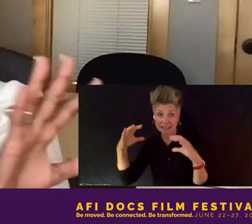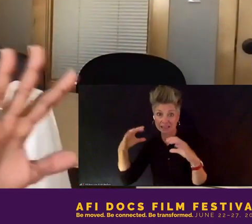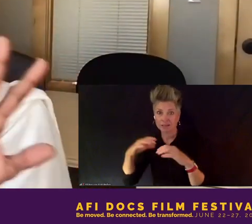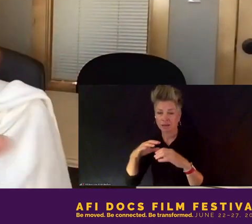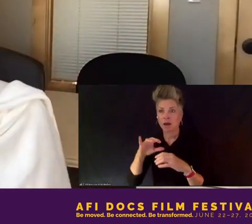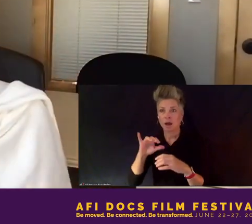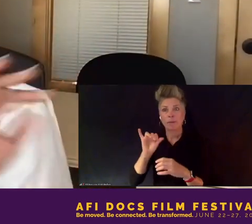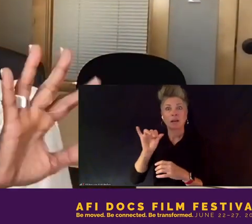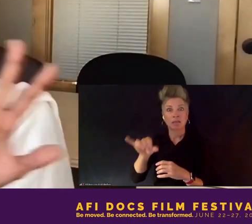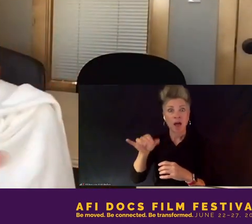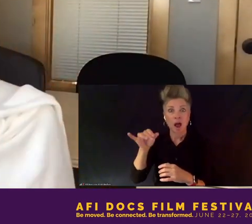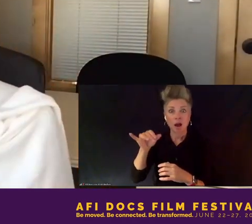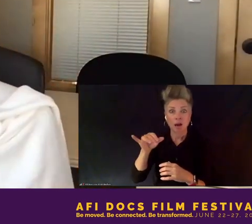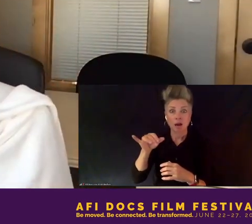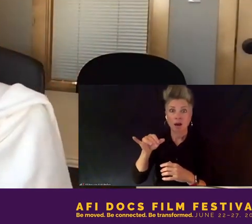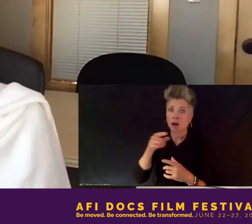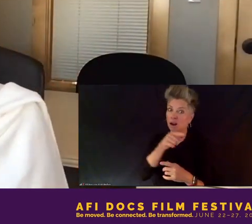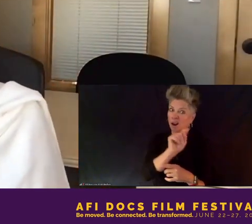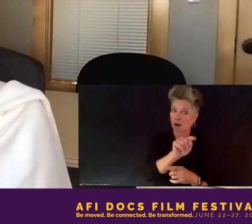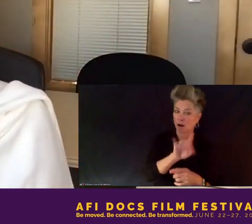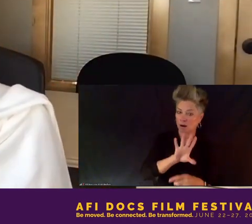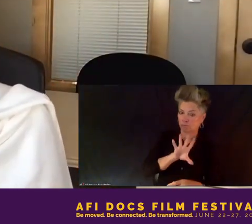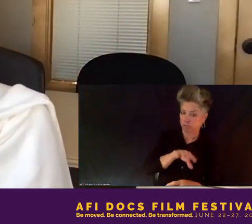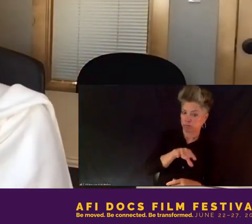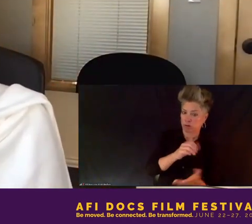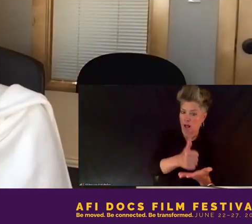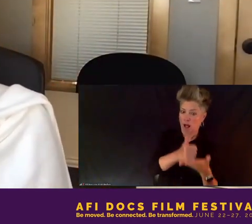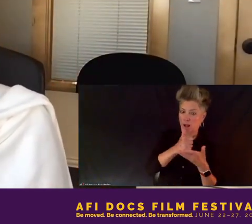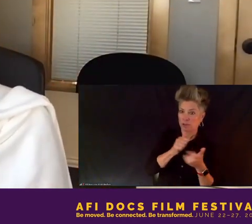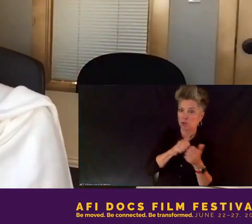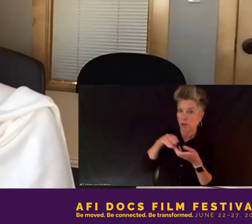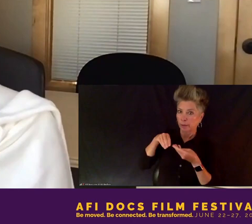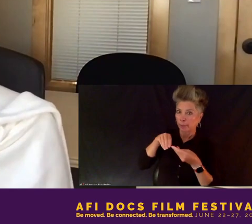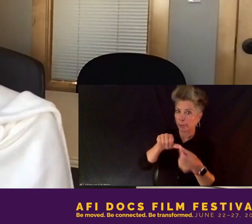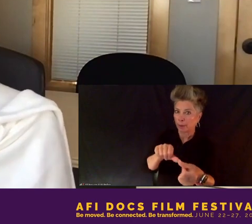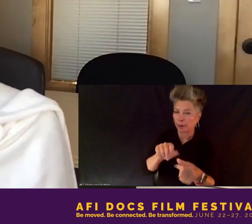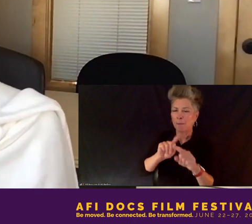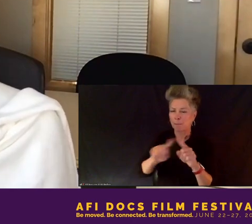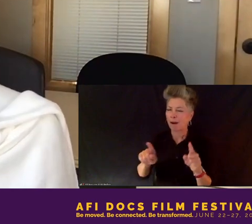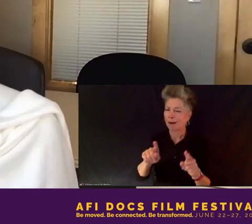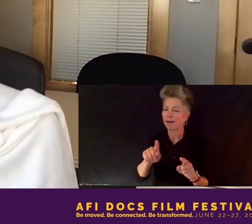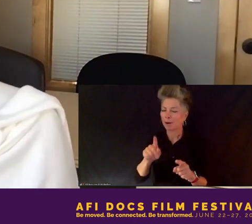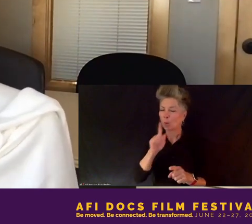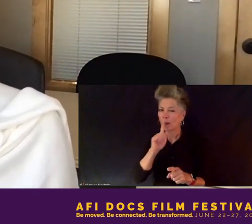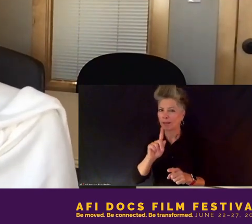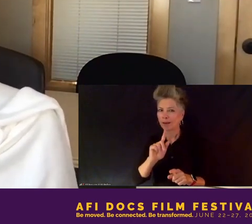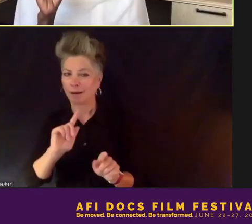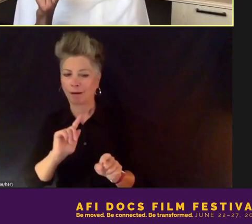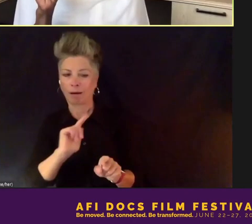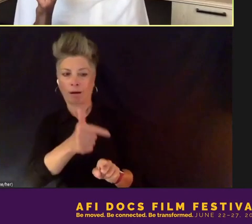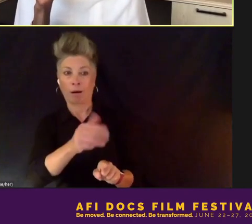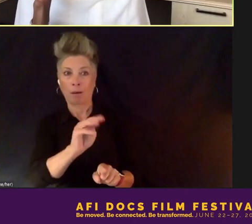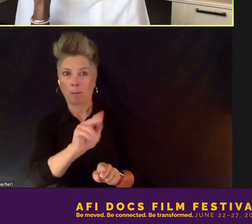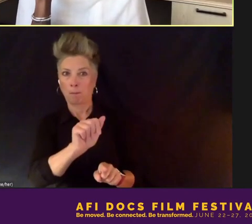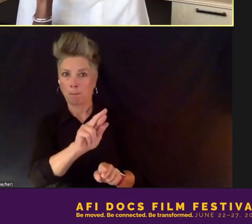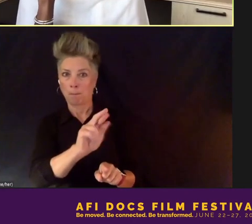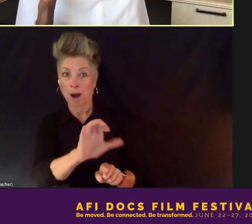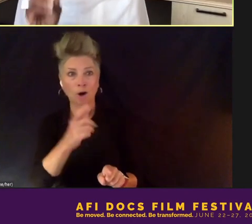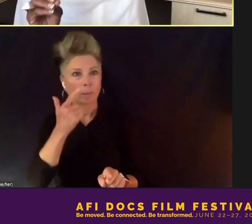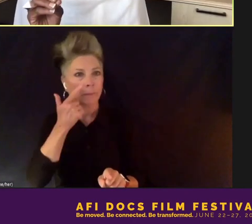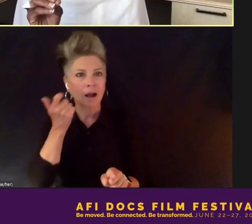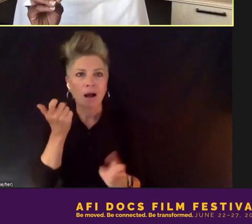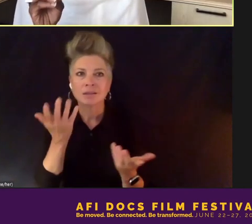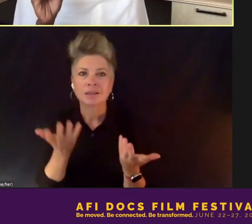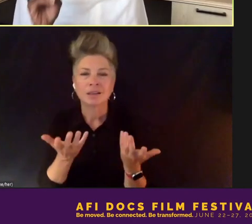that actually, you know, helped with the sort of continuity, but I'm going to hand it over to Mark, because, you know, just being